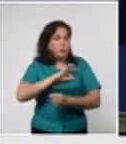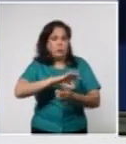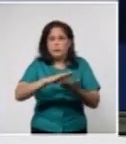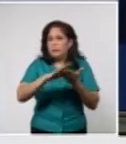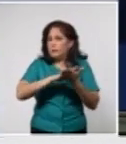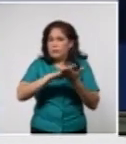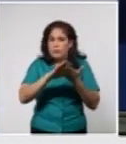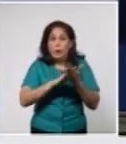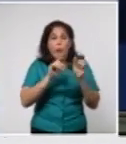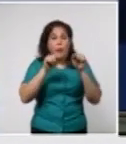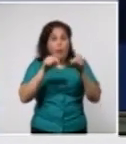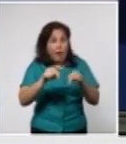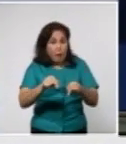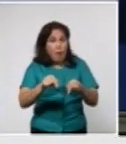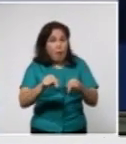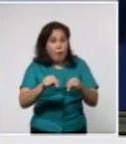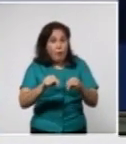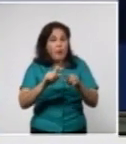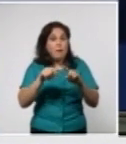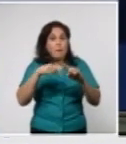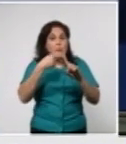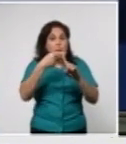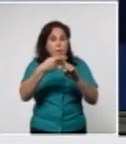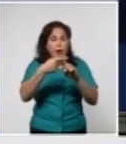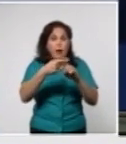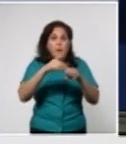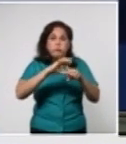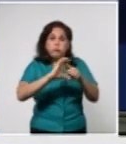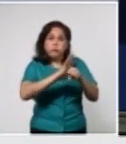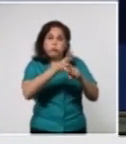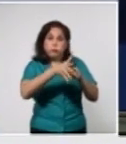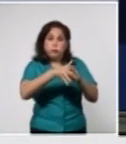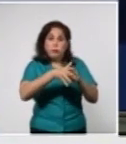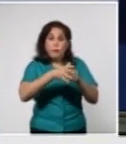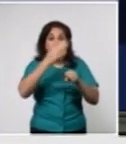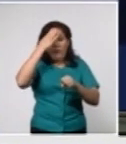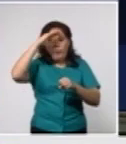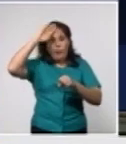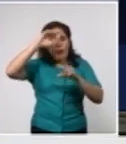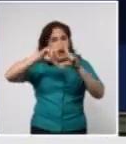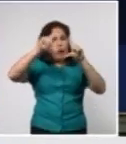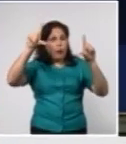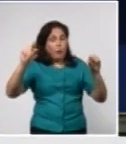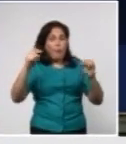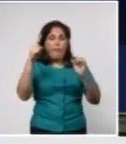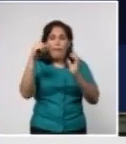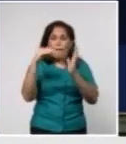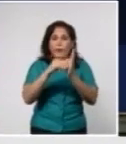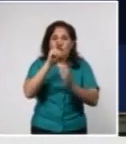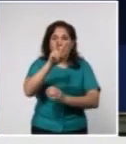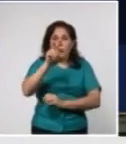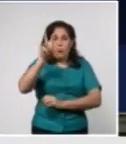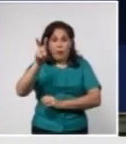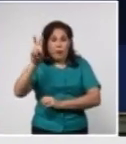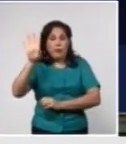85.7% of all cases diagnosed yesterday were asymptomatic, and there are already